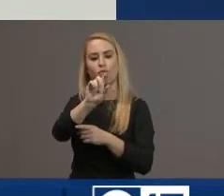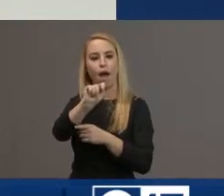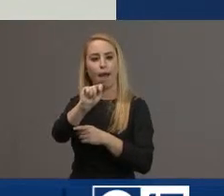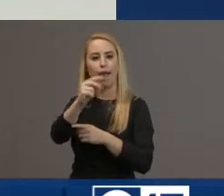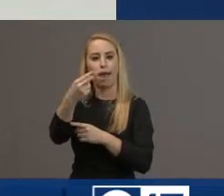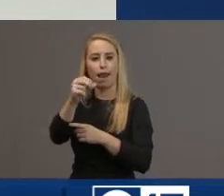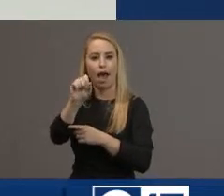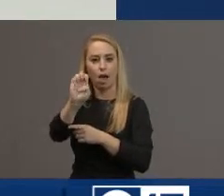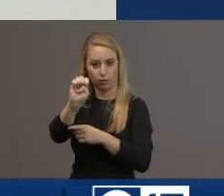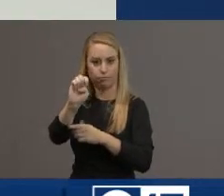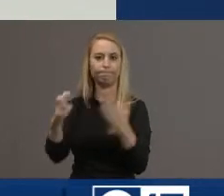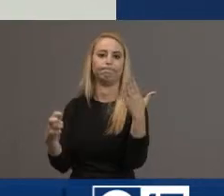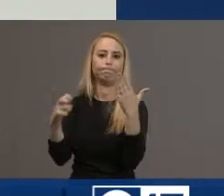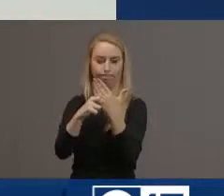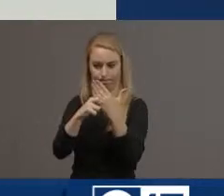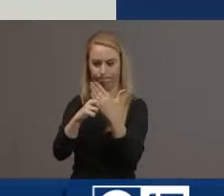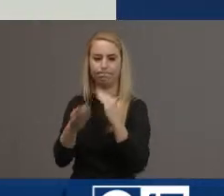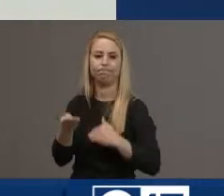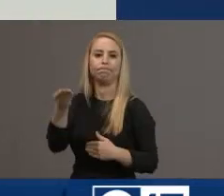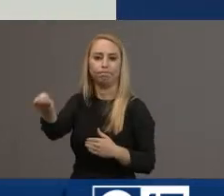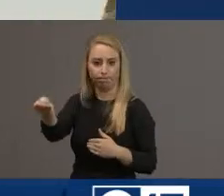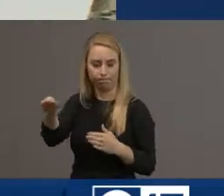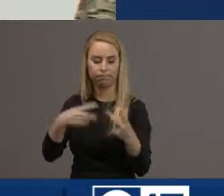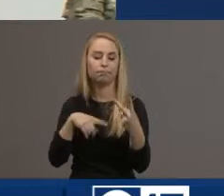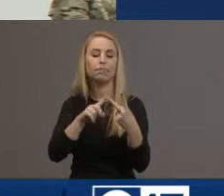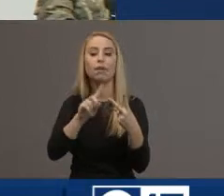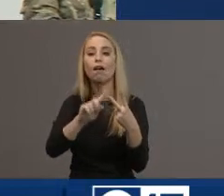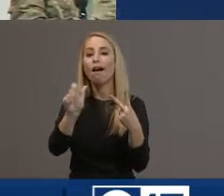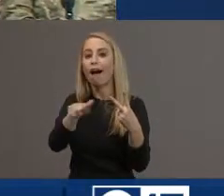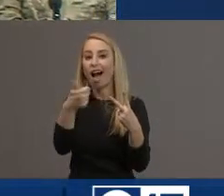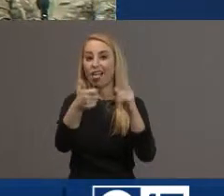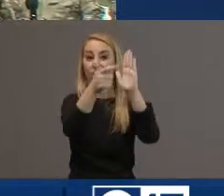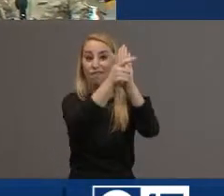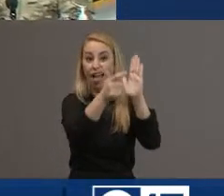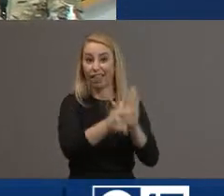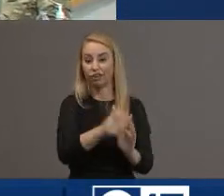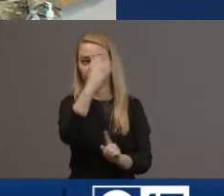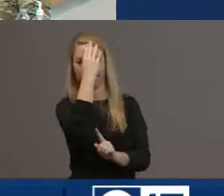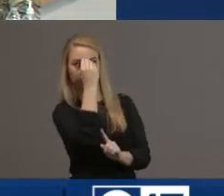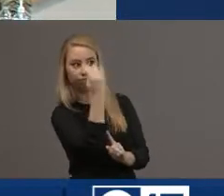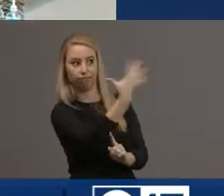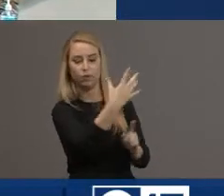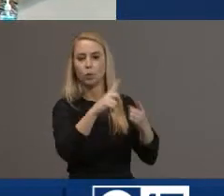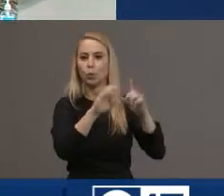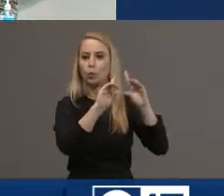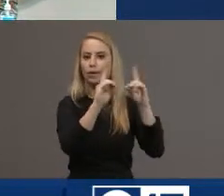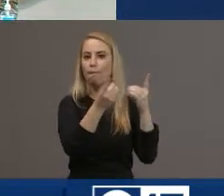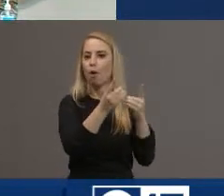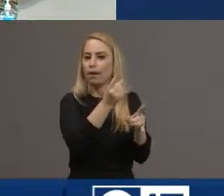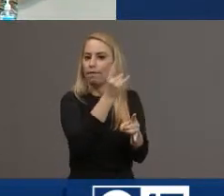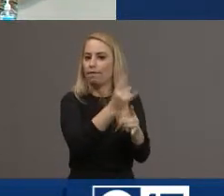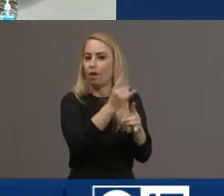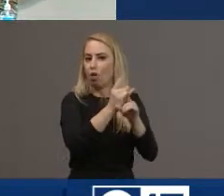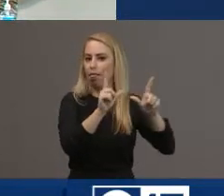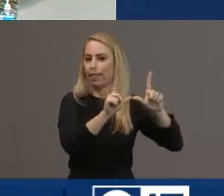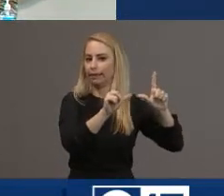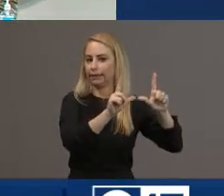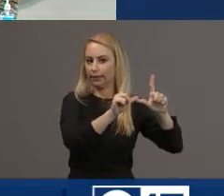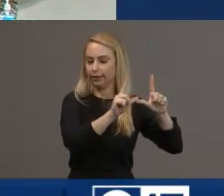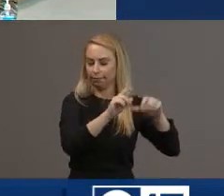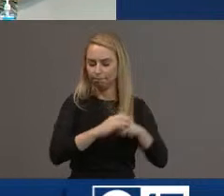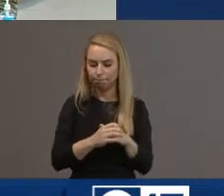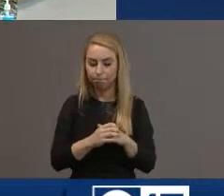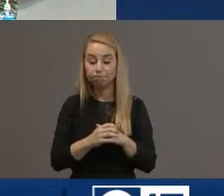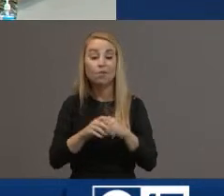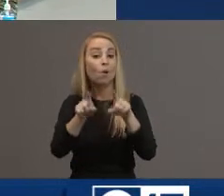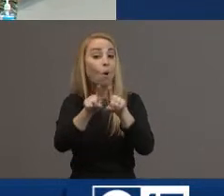additional violations to the Department of Liquor Licenses and Control. And they're not alone. Yesterday, the Department of